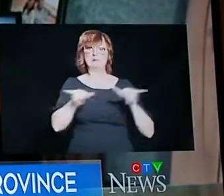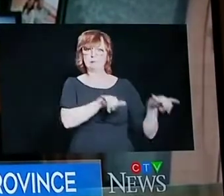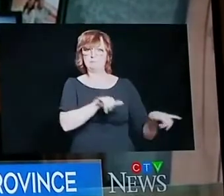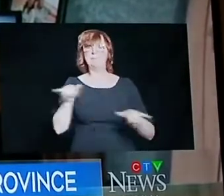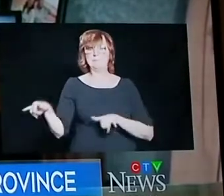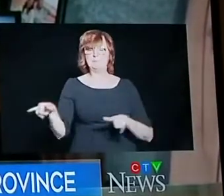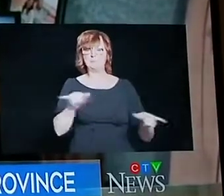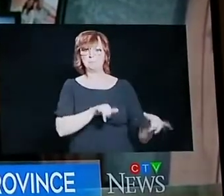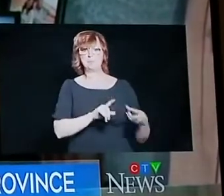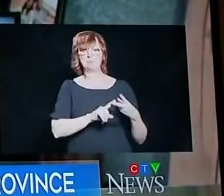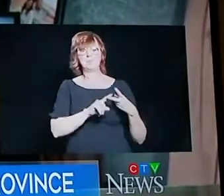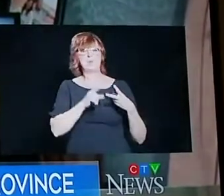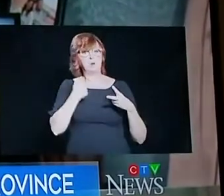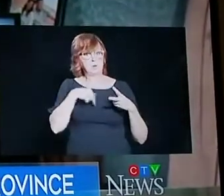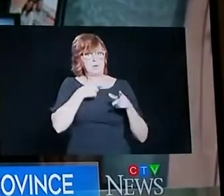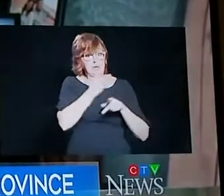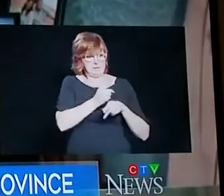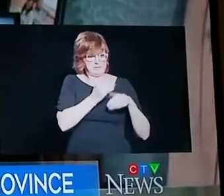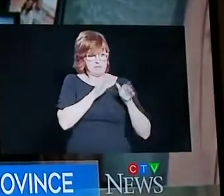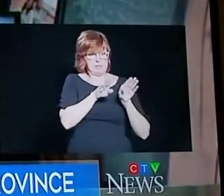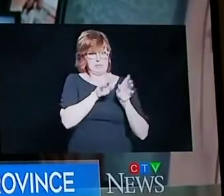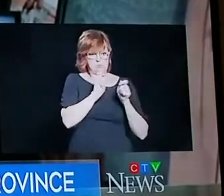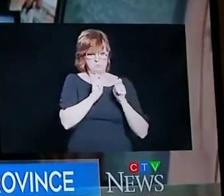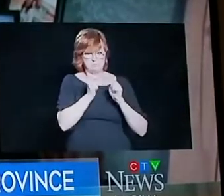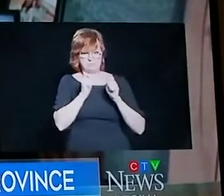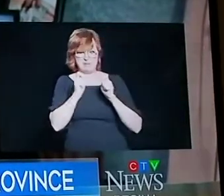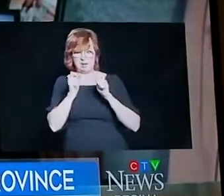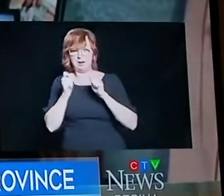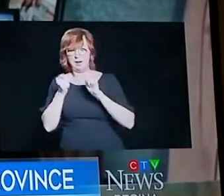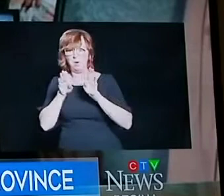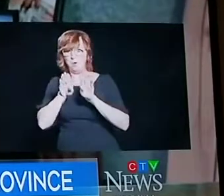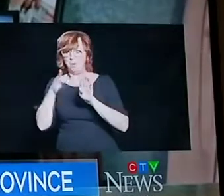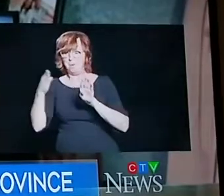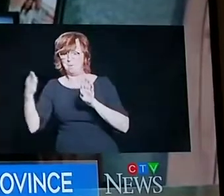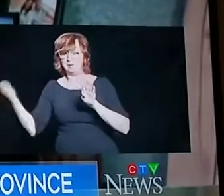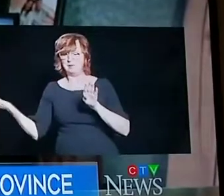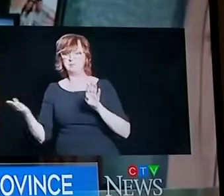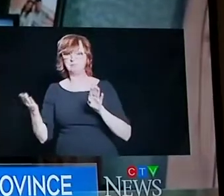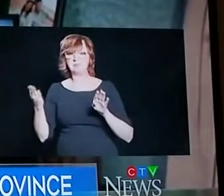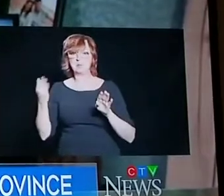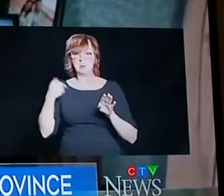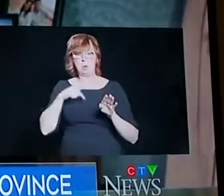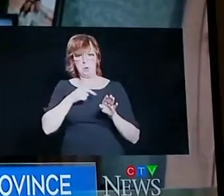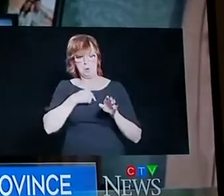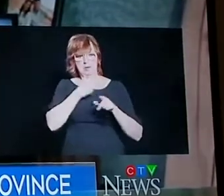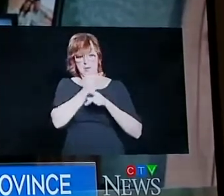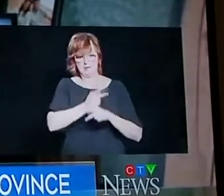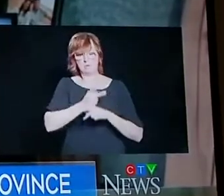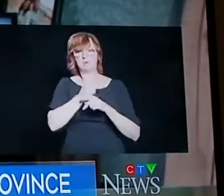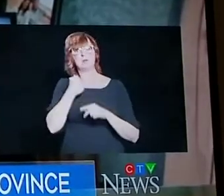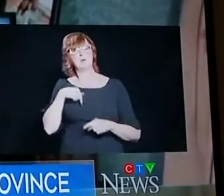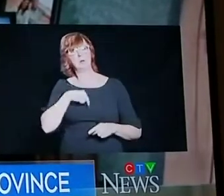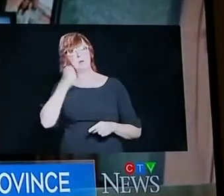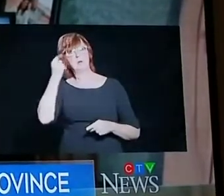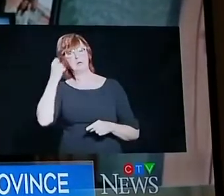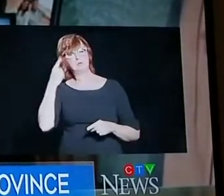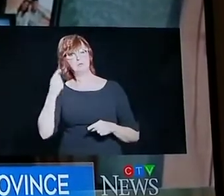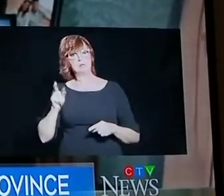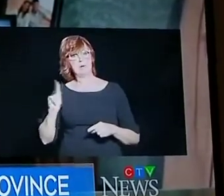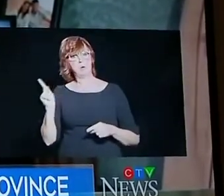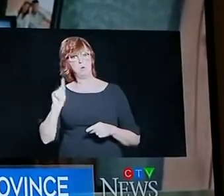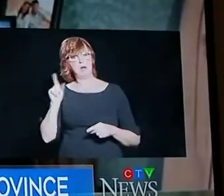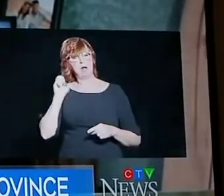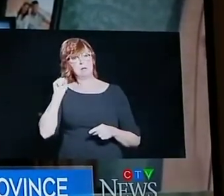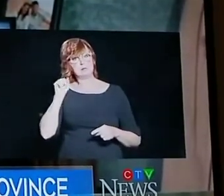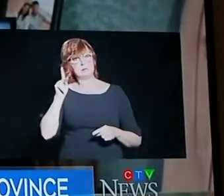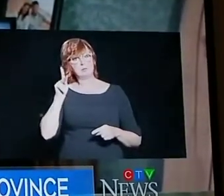place for the foreseeable future. We know that in Saskatchewan and elsewhere, the largest and most dangerous outbreaks